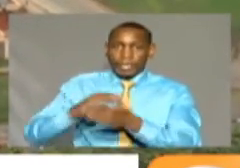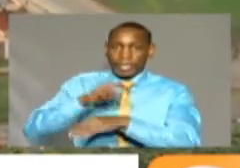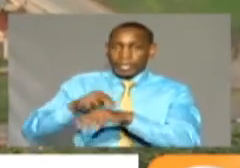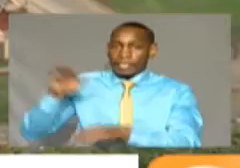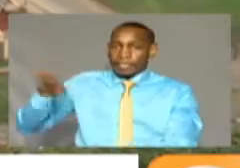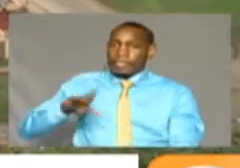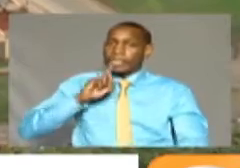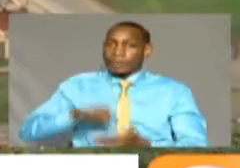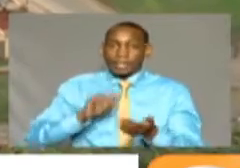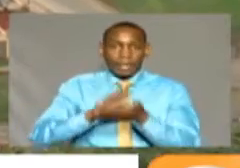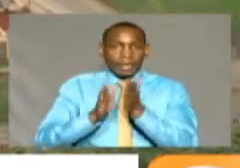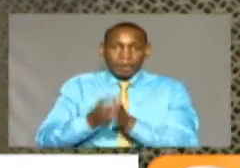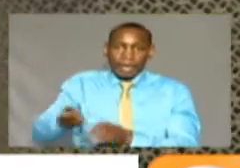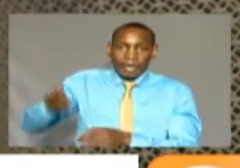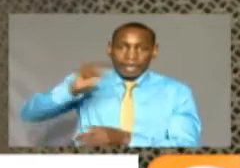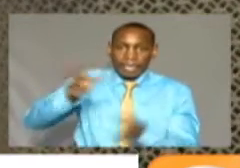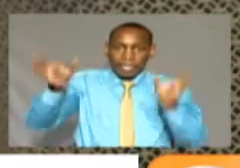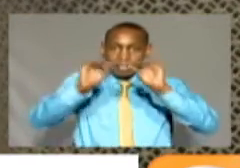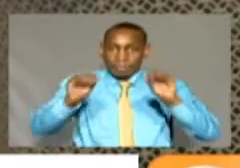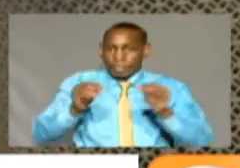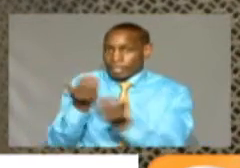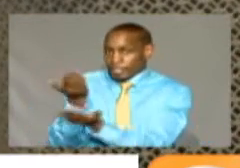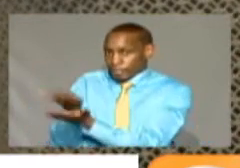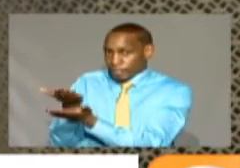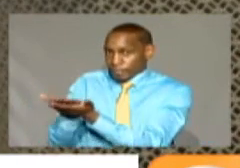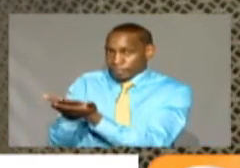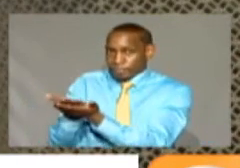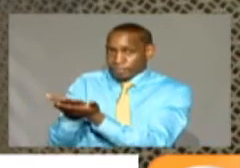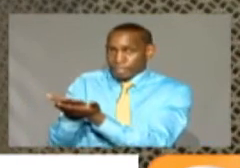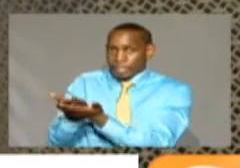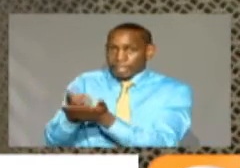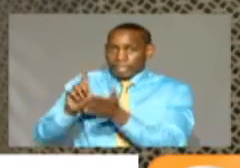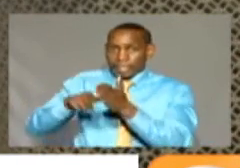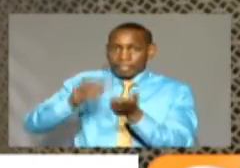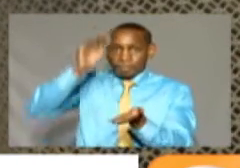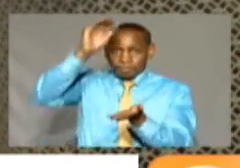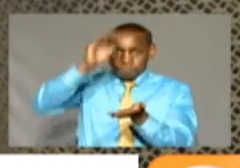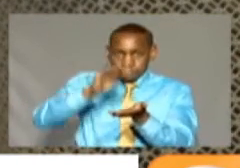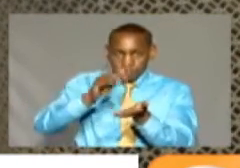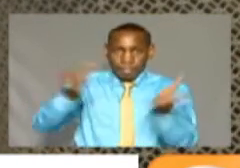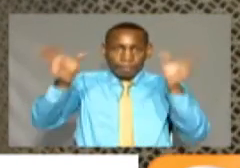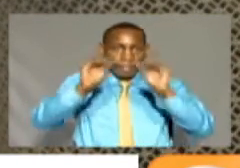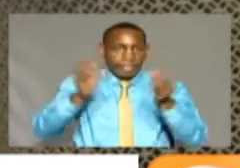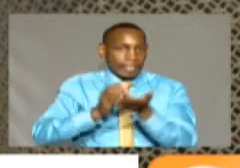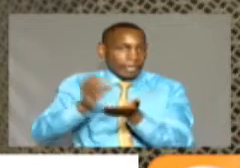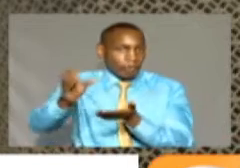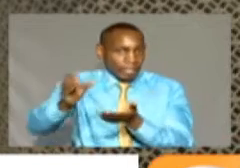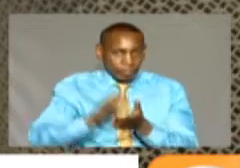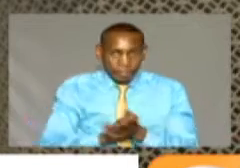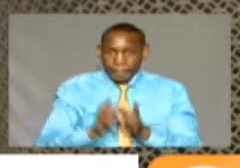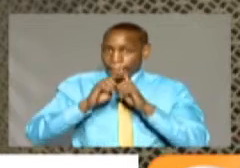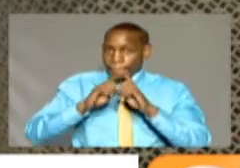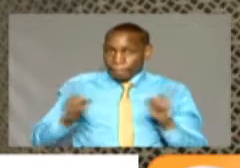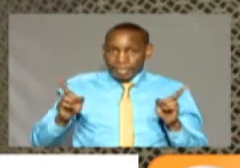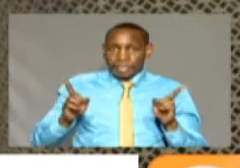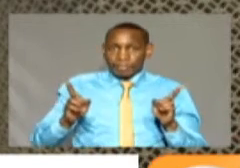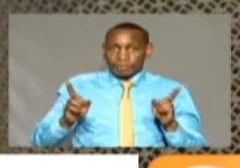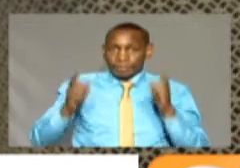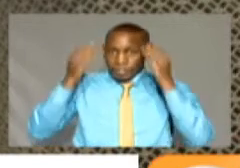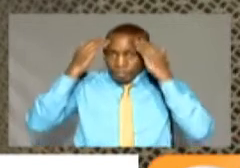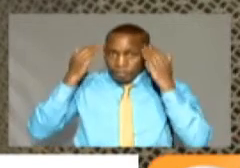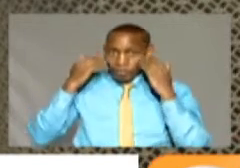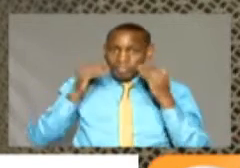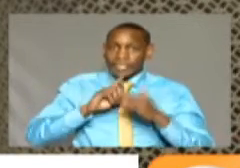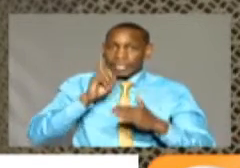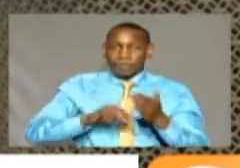no supplementary budget had been tabled to necessitate the downward revision of the budget allocations. Budget, the judiciary